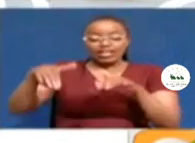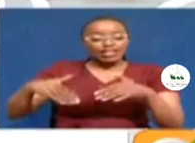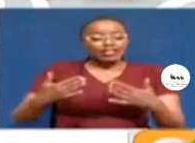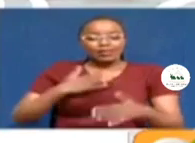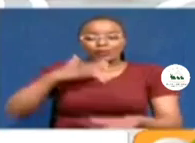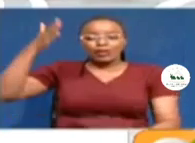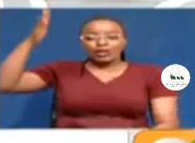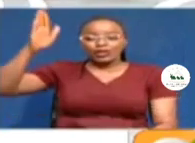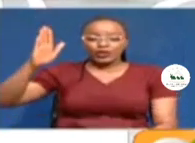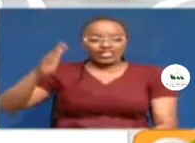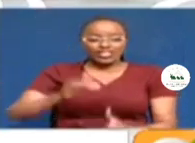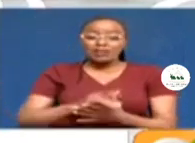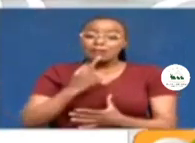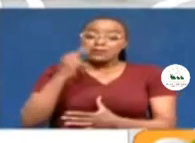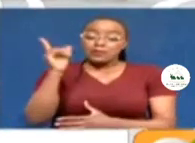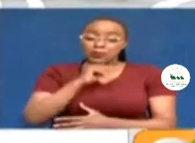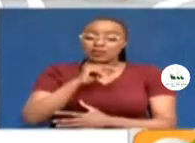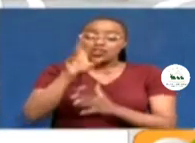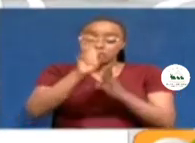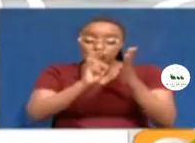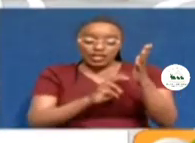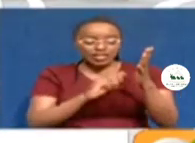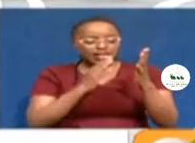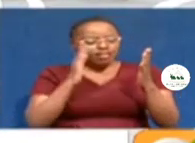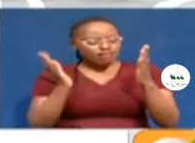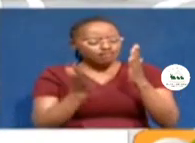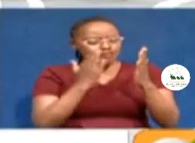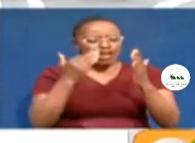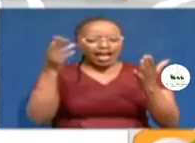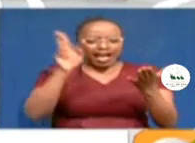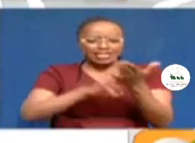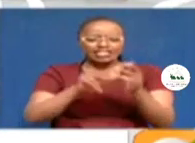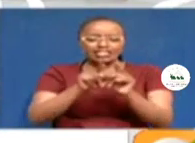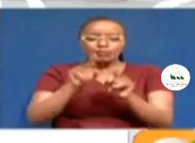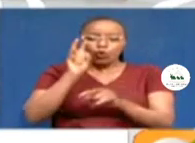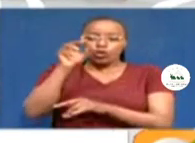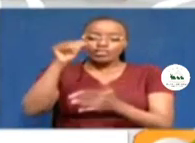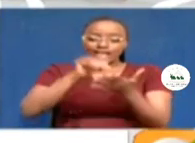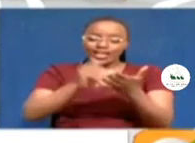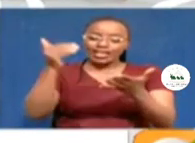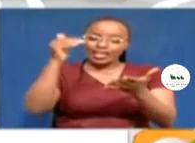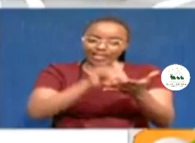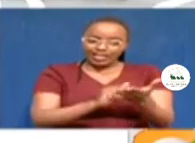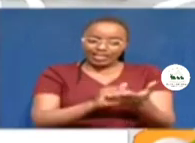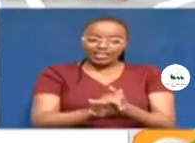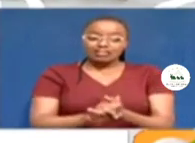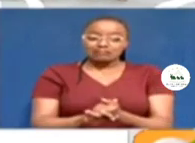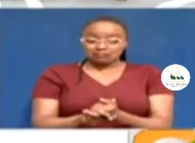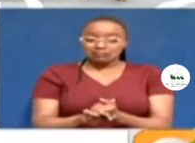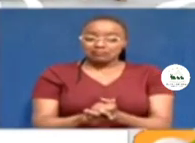My goodness. I told you you're going to replay this over and over again. Plus ça change, plus